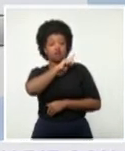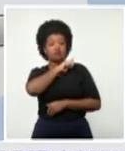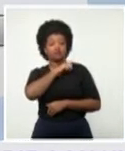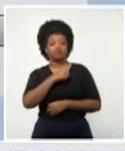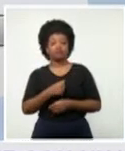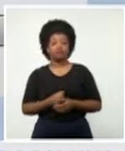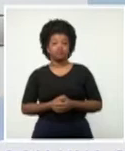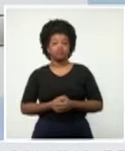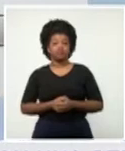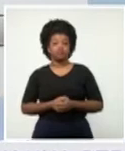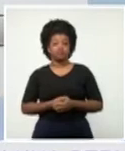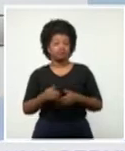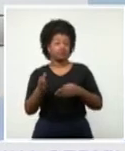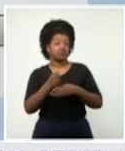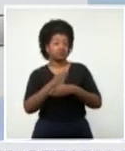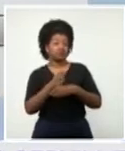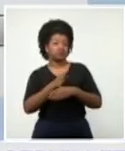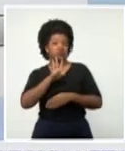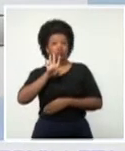and it accounts for